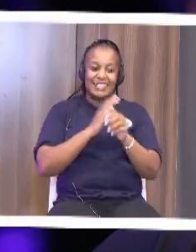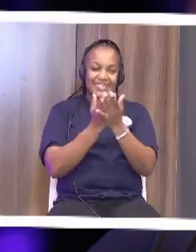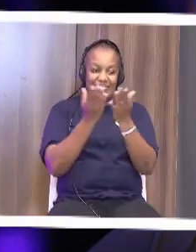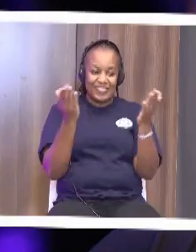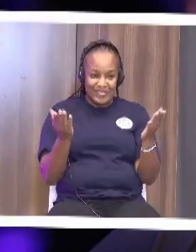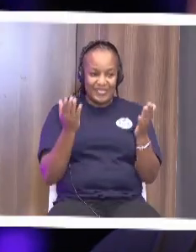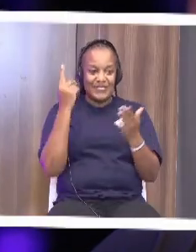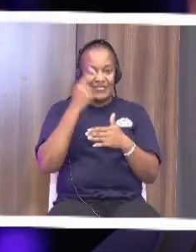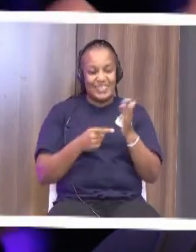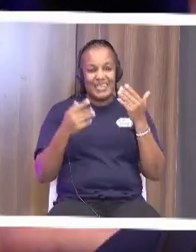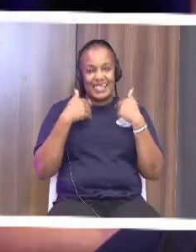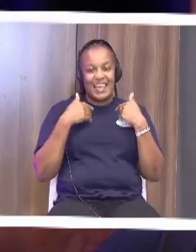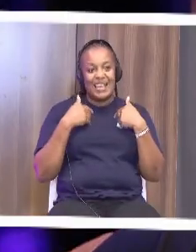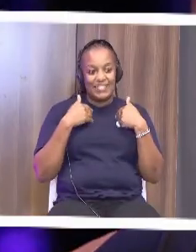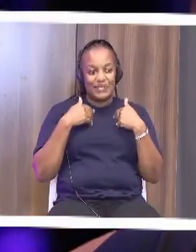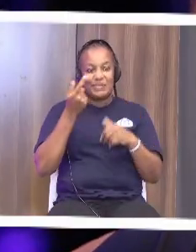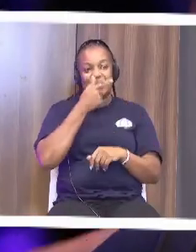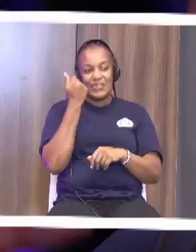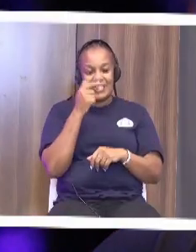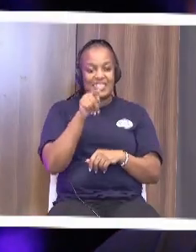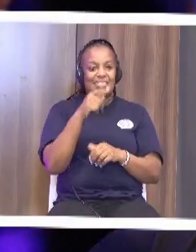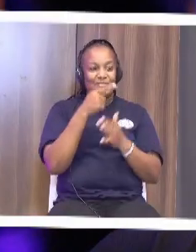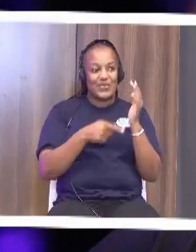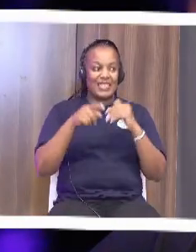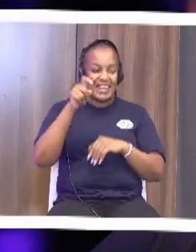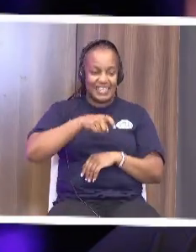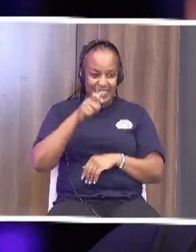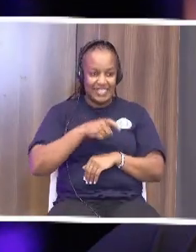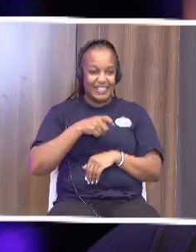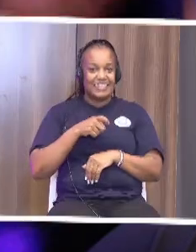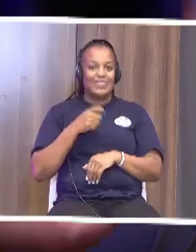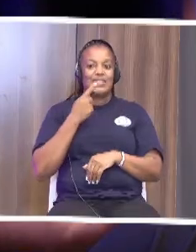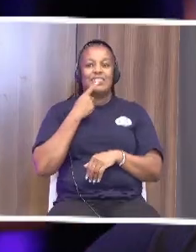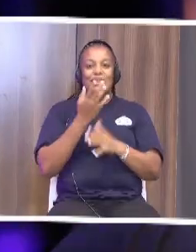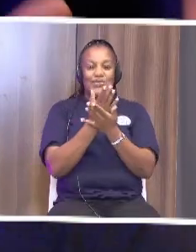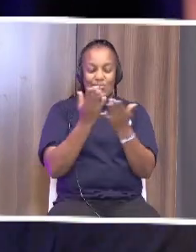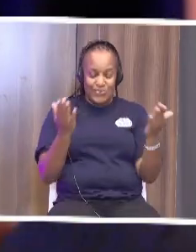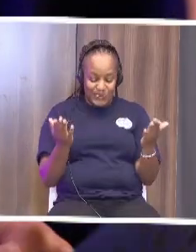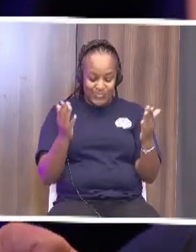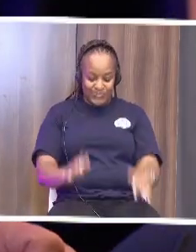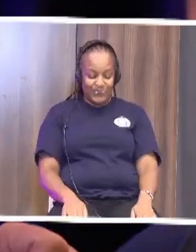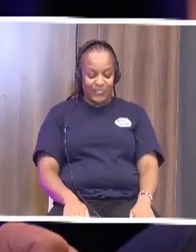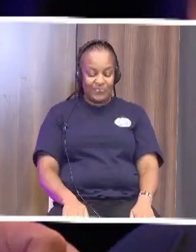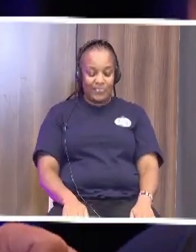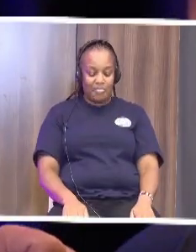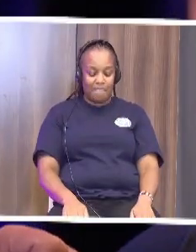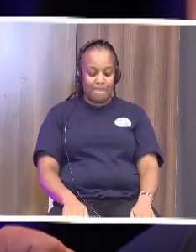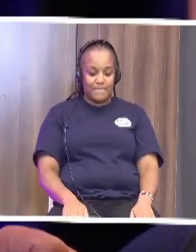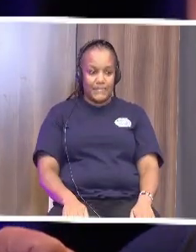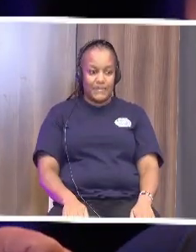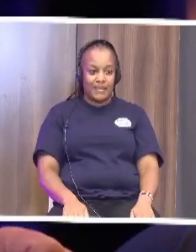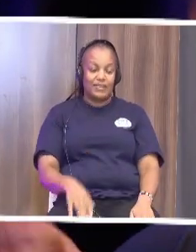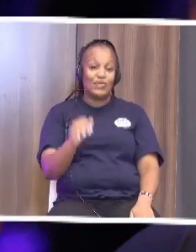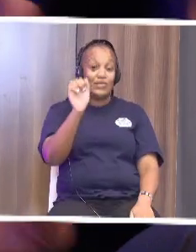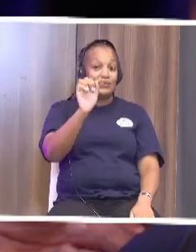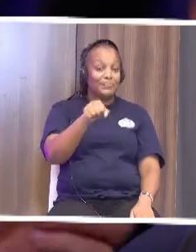real-world data, because the healthcare workers need it. I was telling you that the OBGYNs, of course,